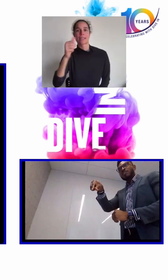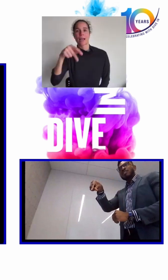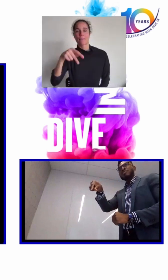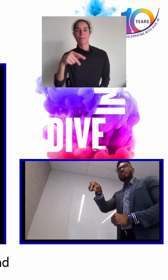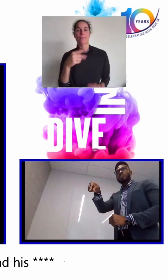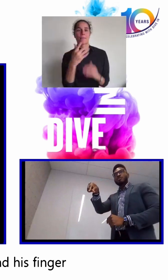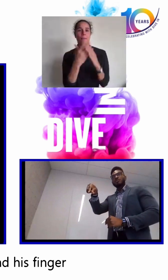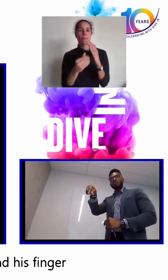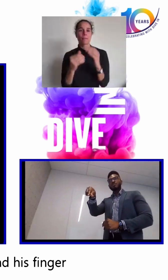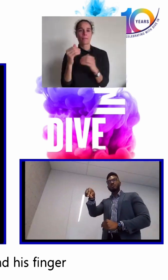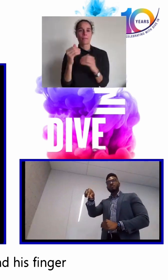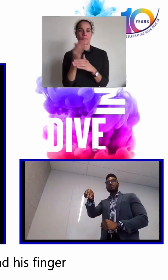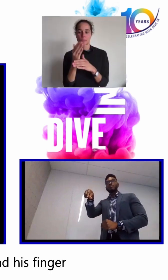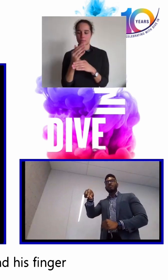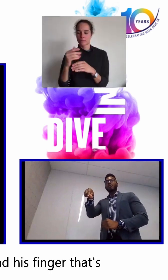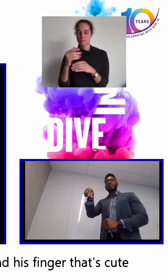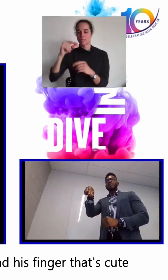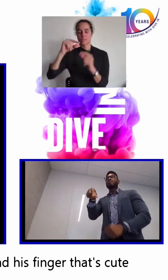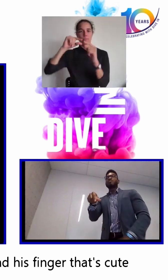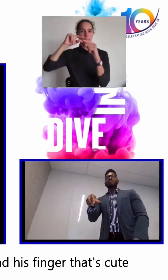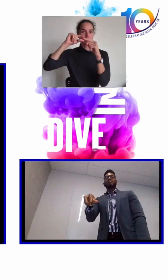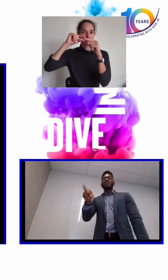finger. That's Q.